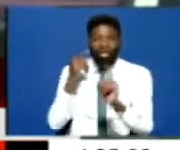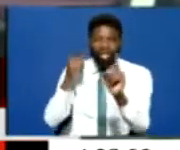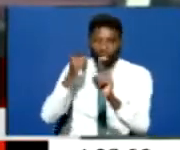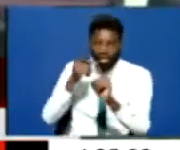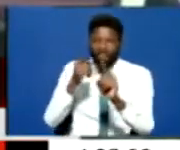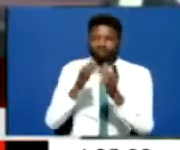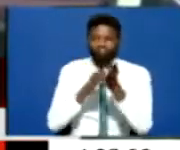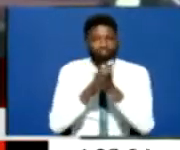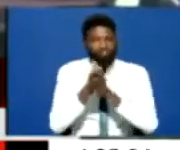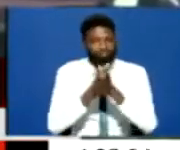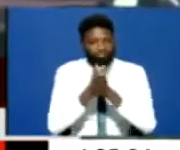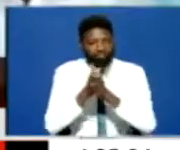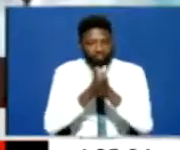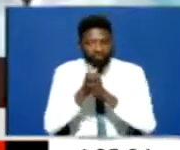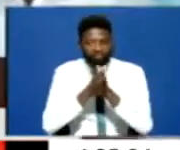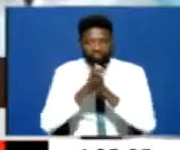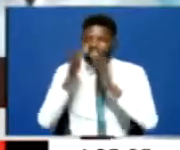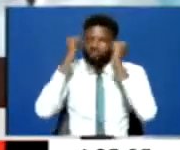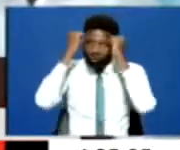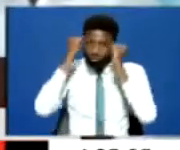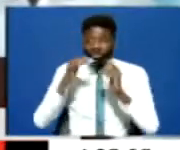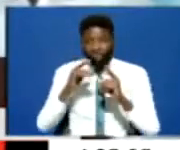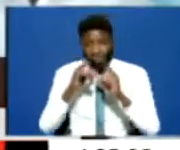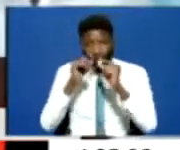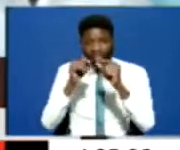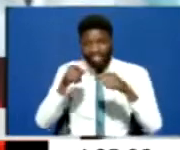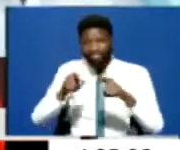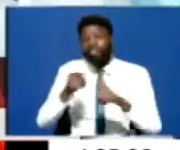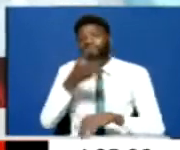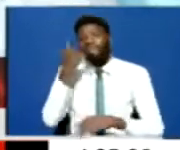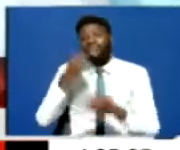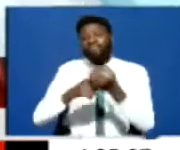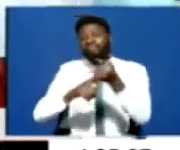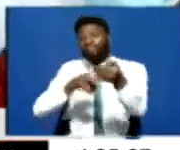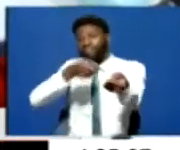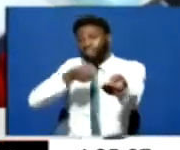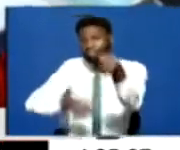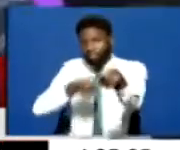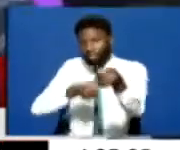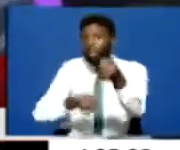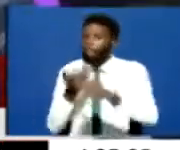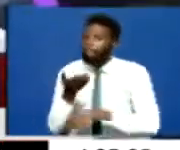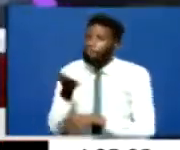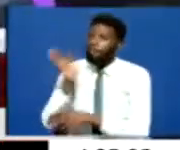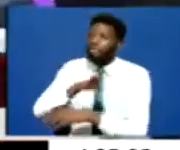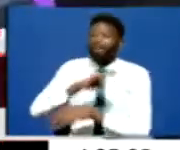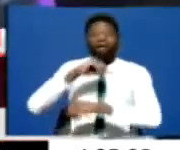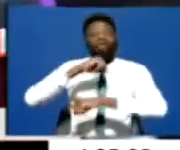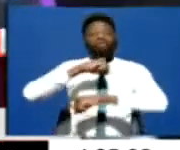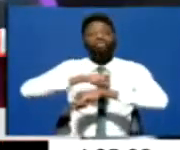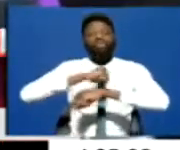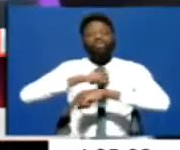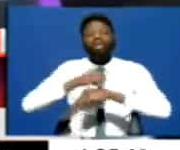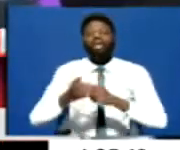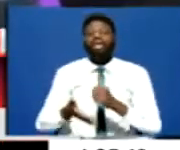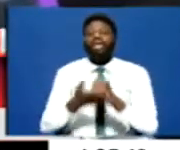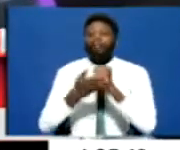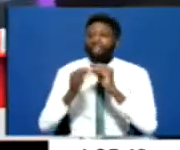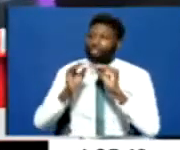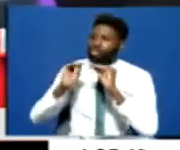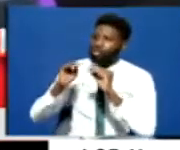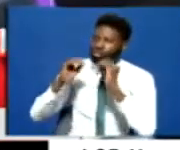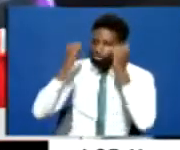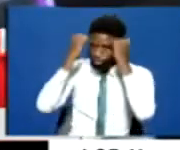Archbishop Sapit said there was need to bring back the cane to avoid further indiscipline cases among students. There is a way in which pain has